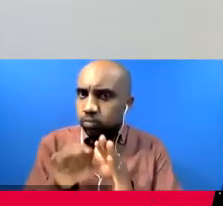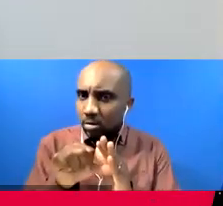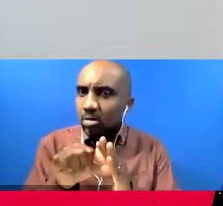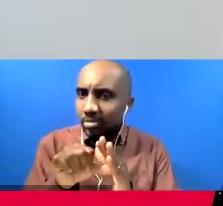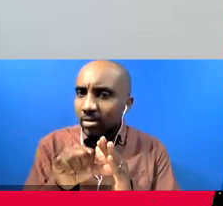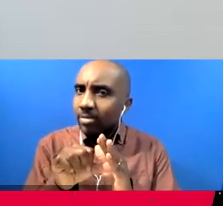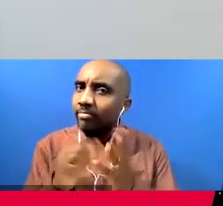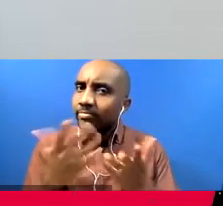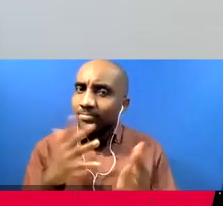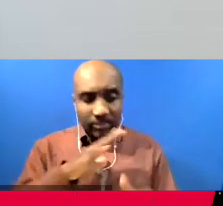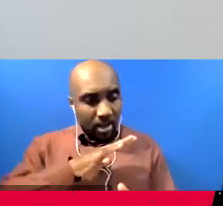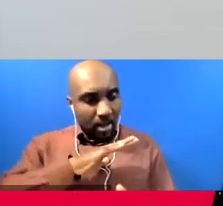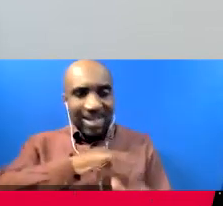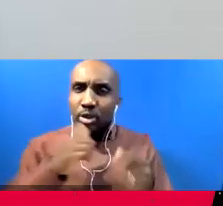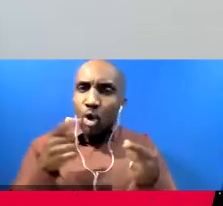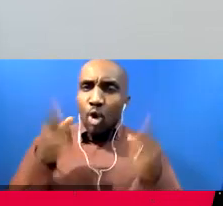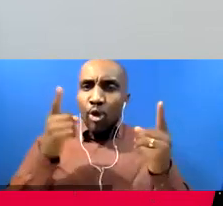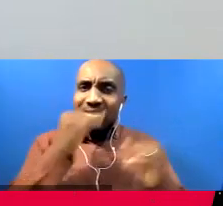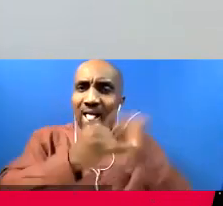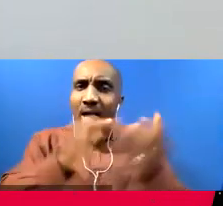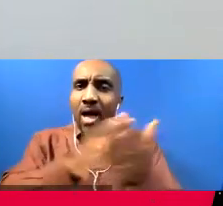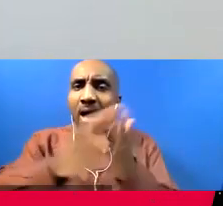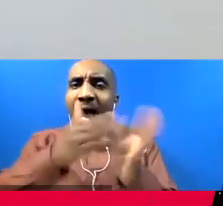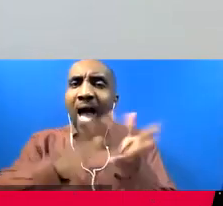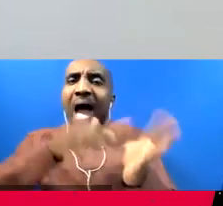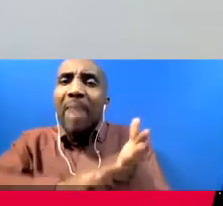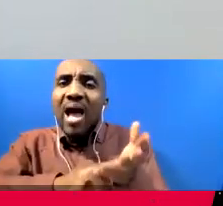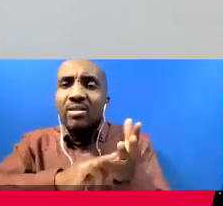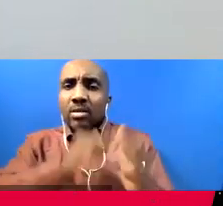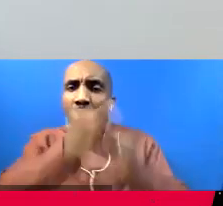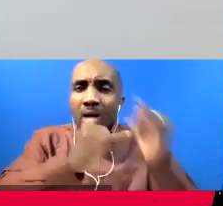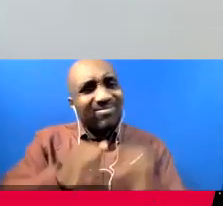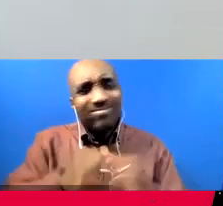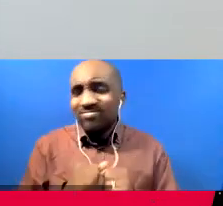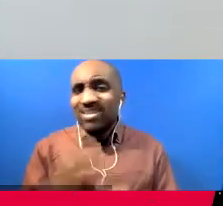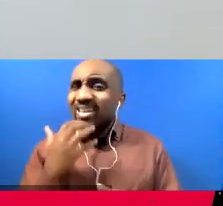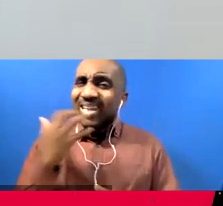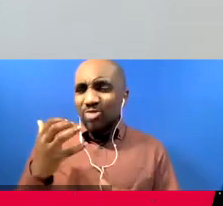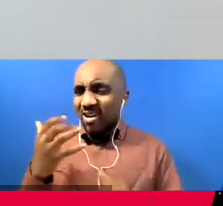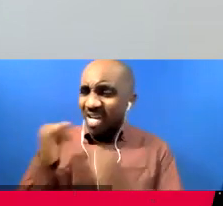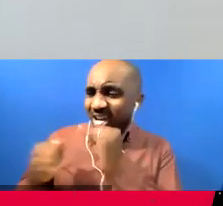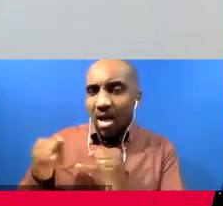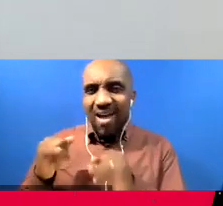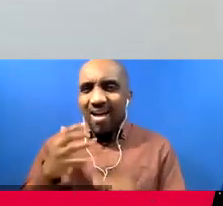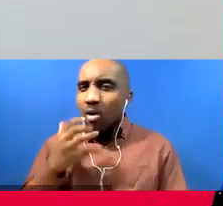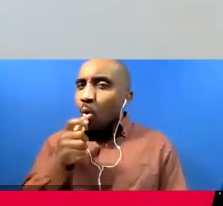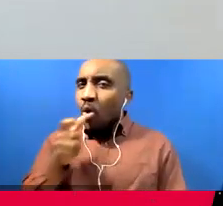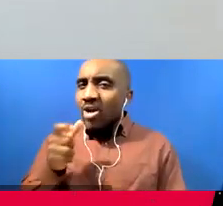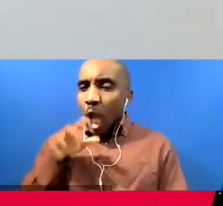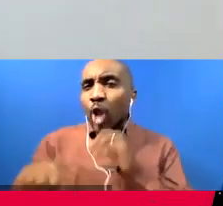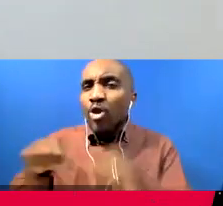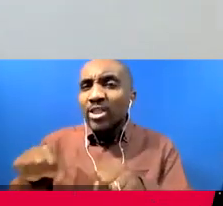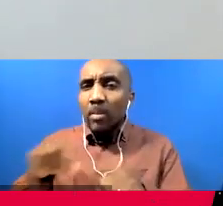is difficult to critique the Palestinian Authority, to critique Hamas, to critique Israel and say the